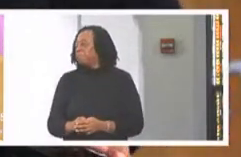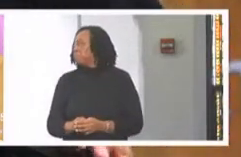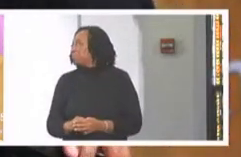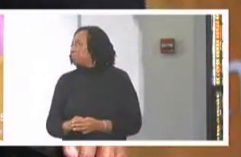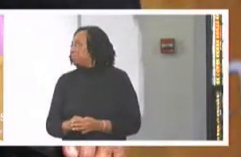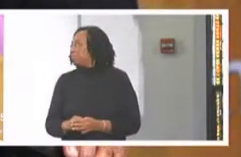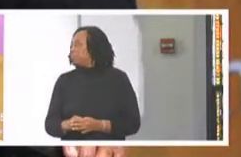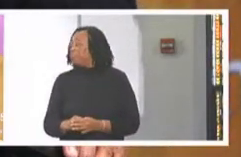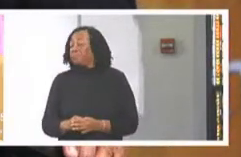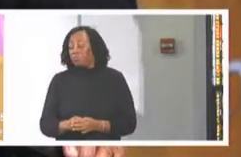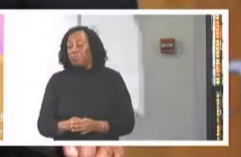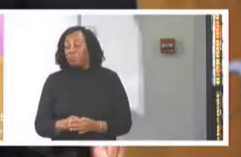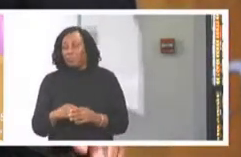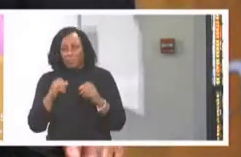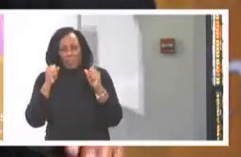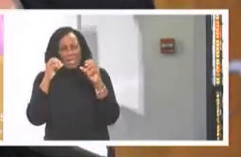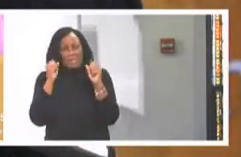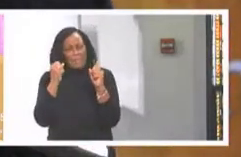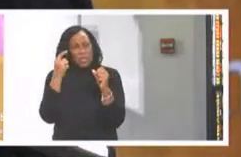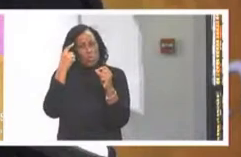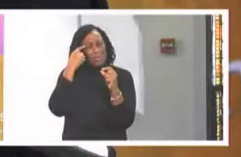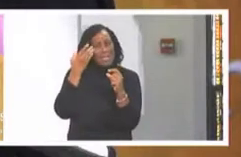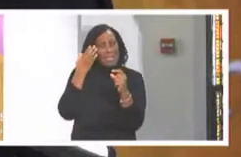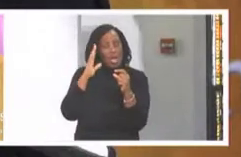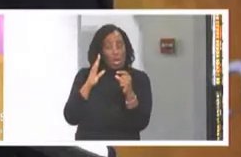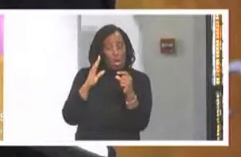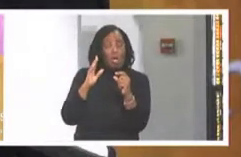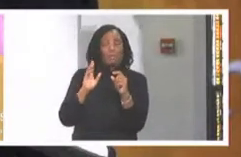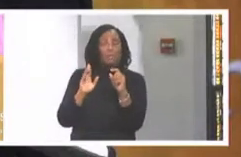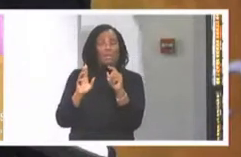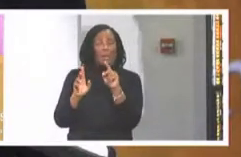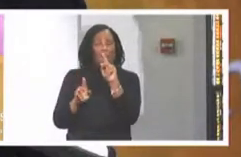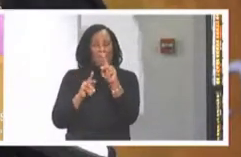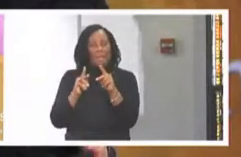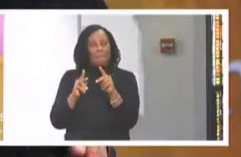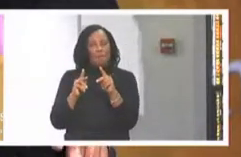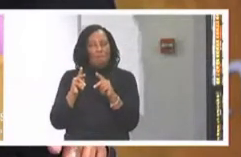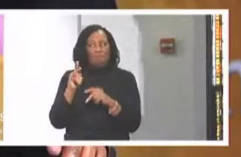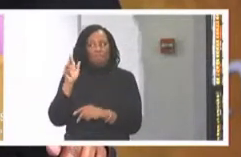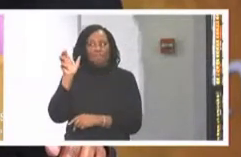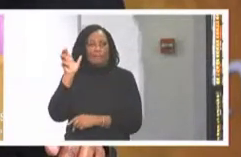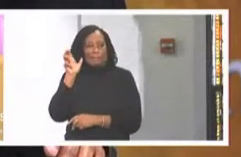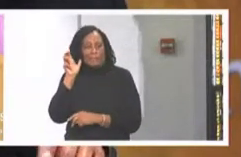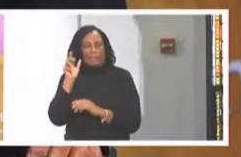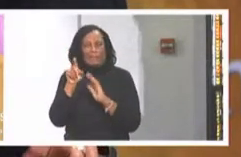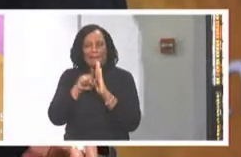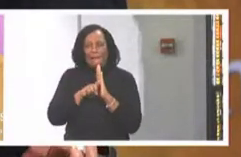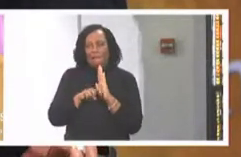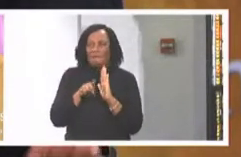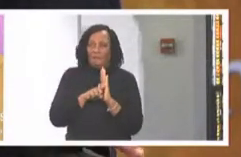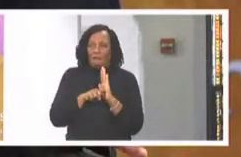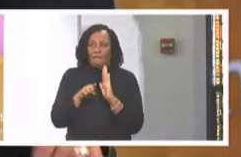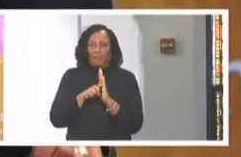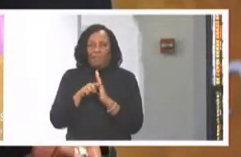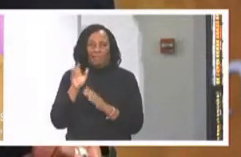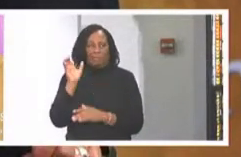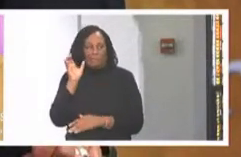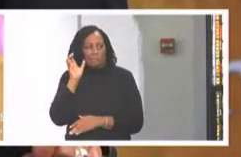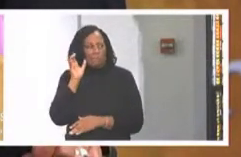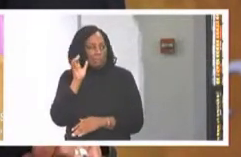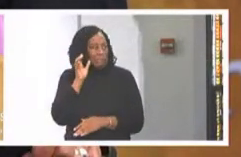You know, it's amazing to think that God's people listen to the negative whisperings in our ears by the